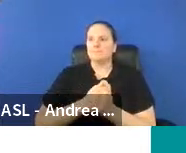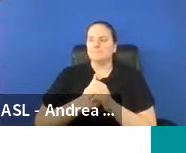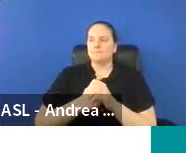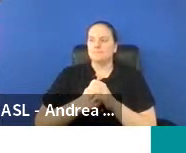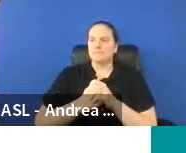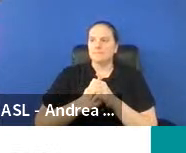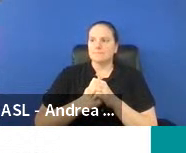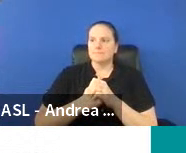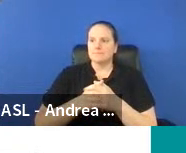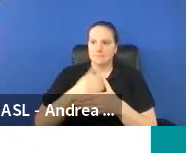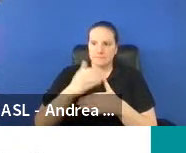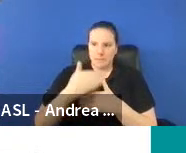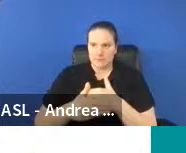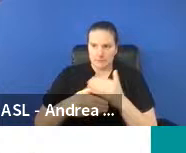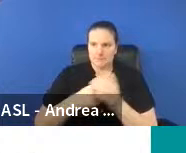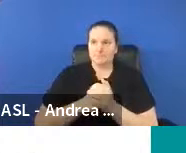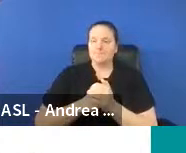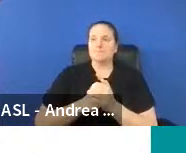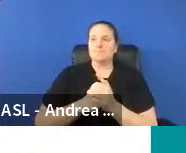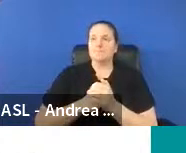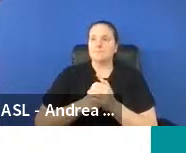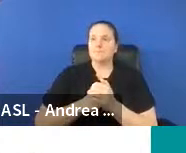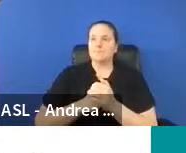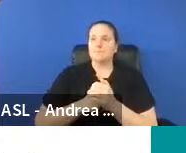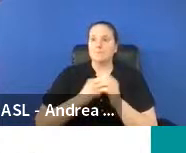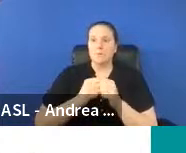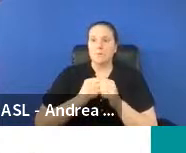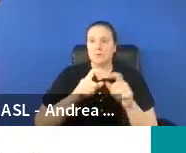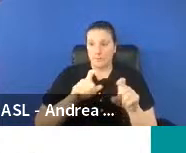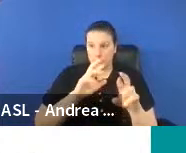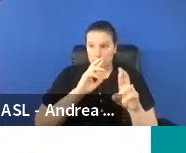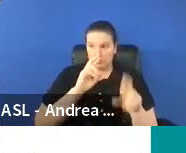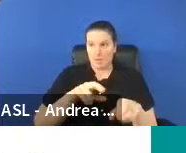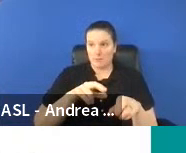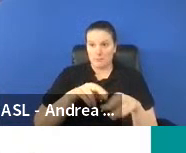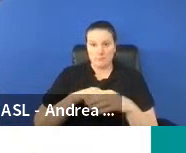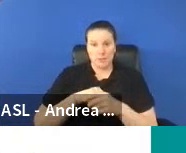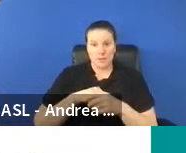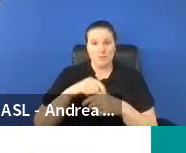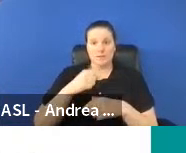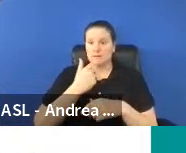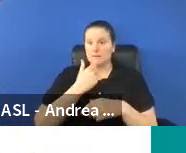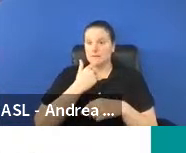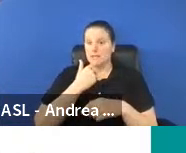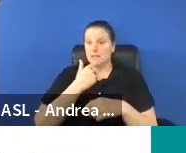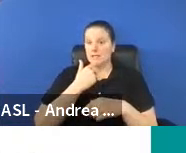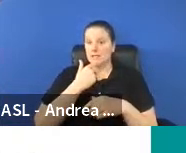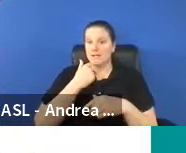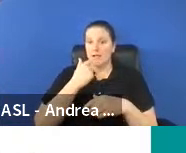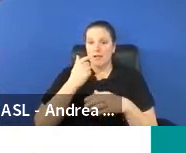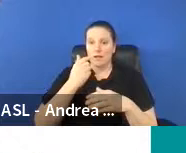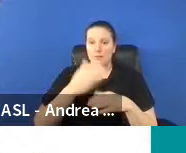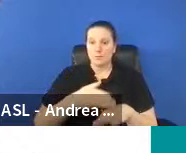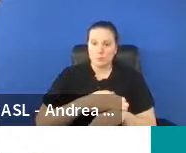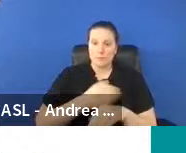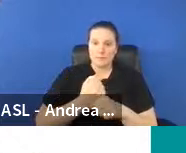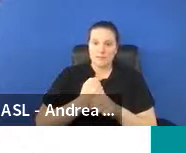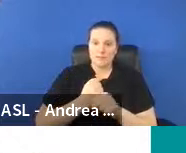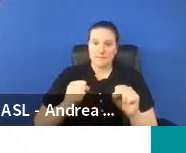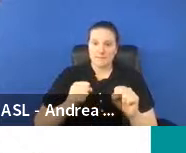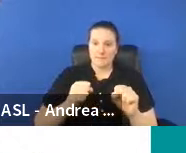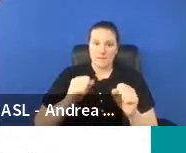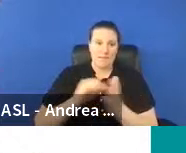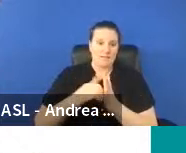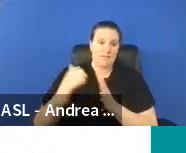Let's go to the next slide. With the survey response, I'll just call out improving safety was the